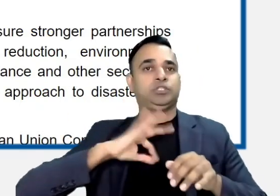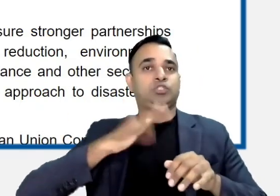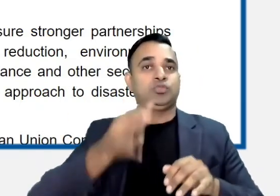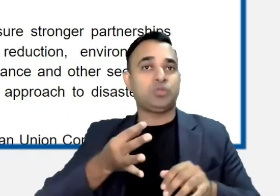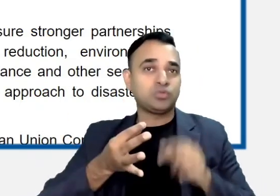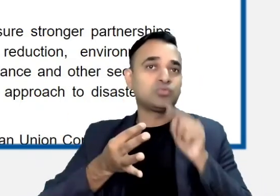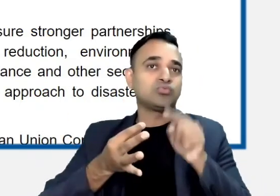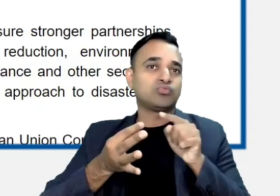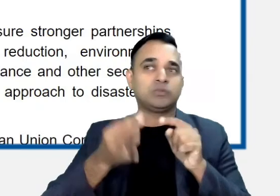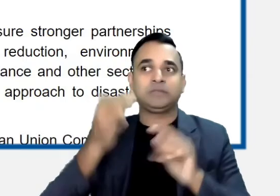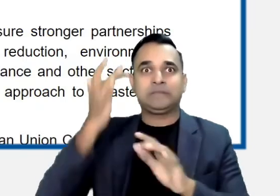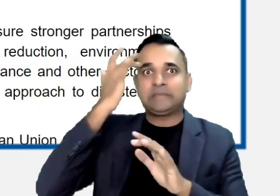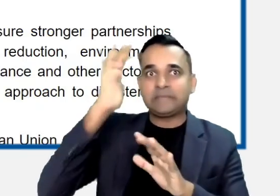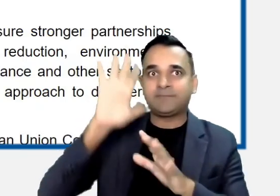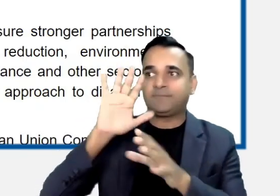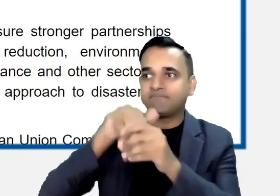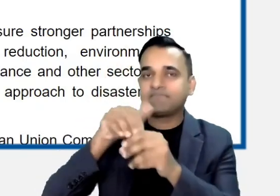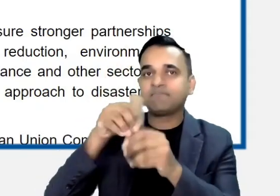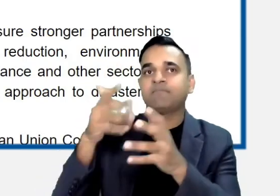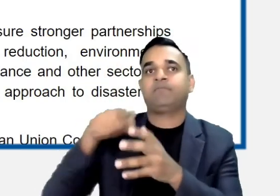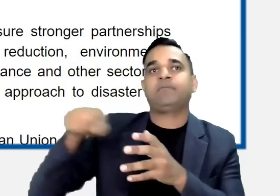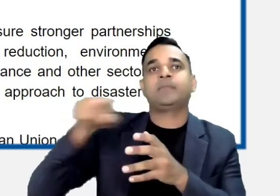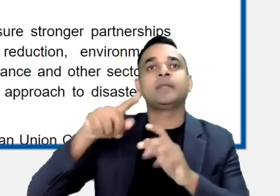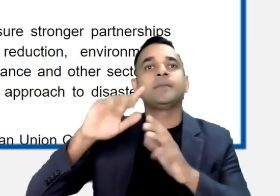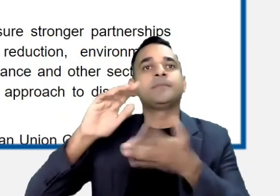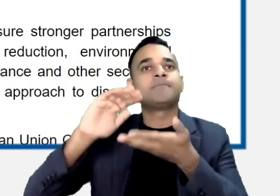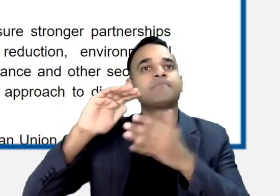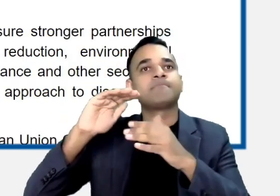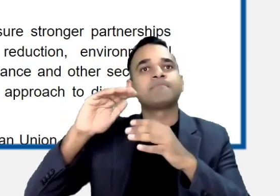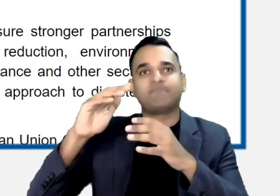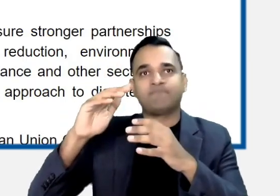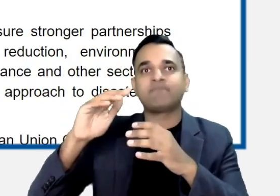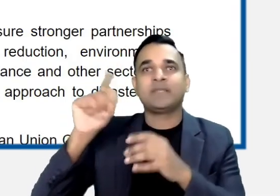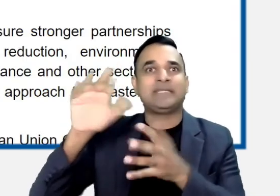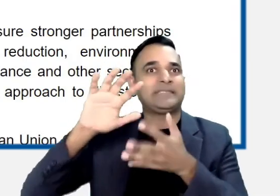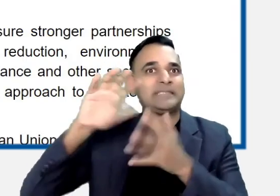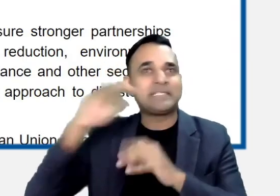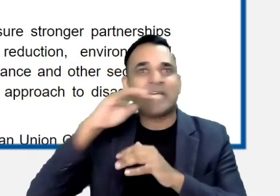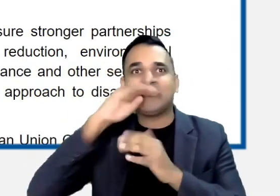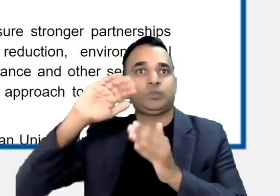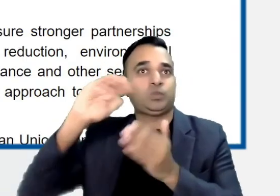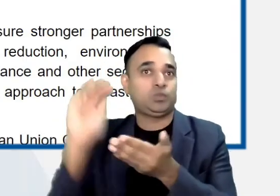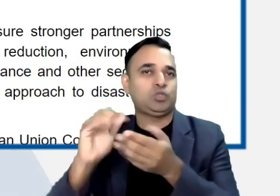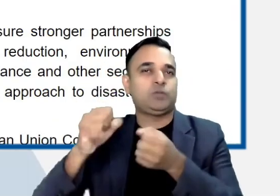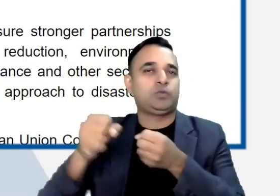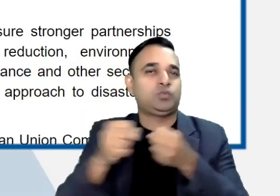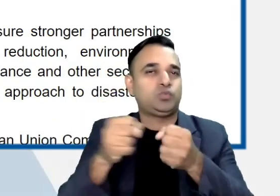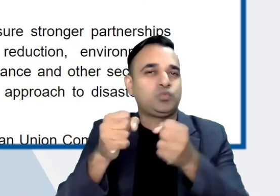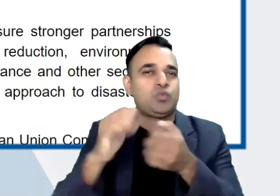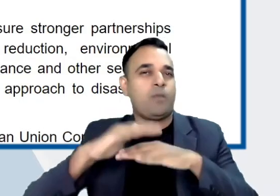development actions, and with consideration of laws and damage associated with climate change at all